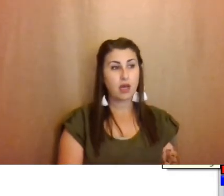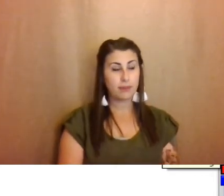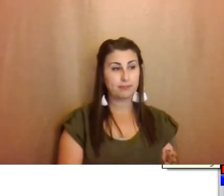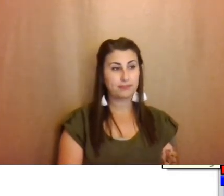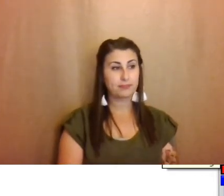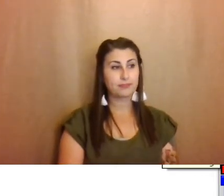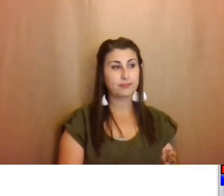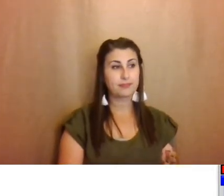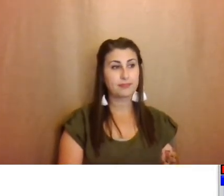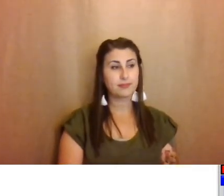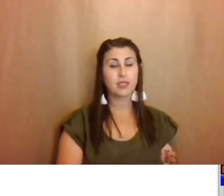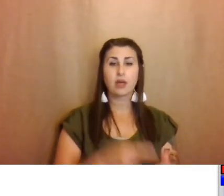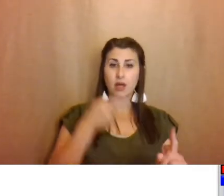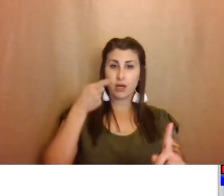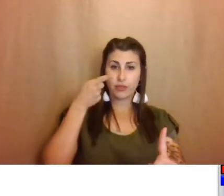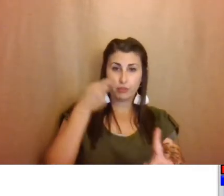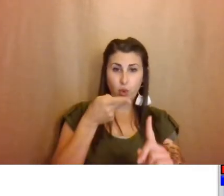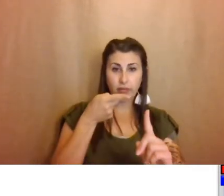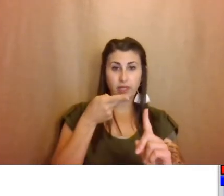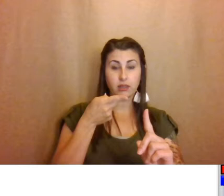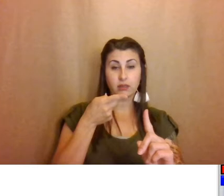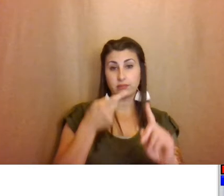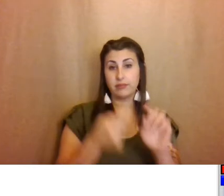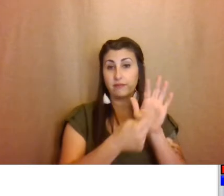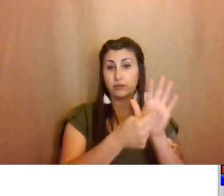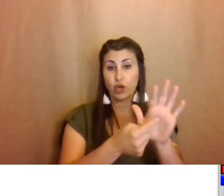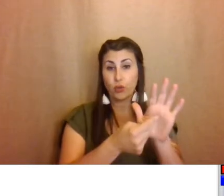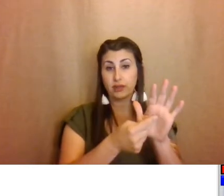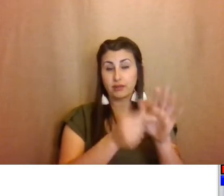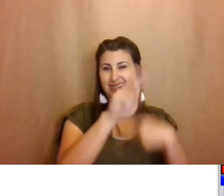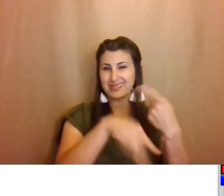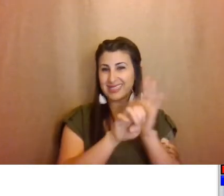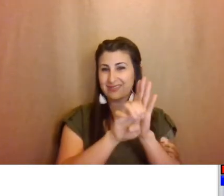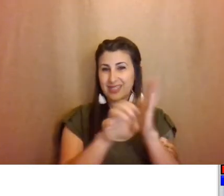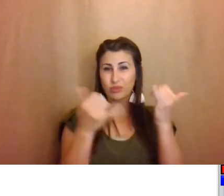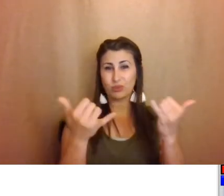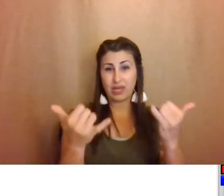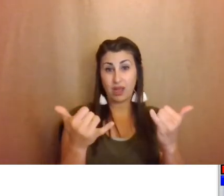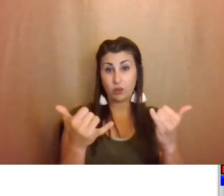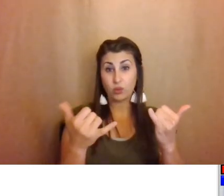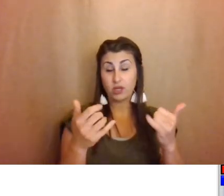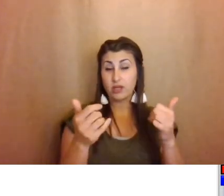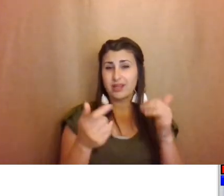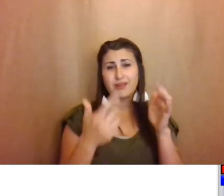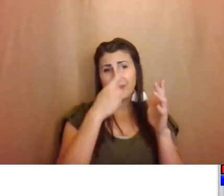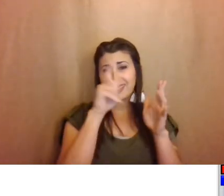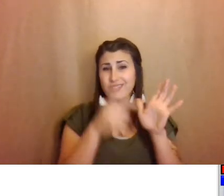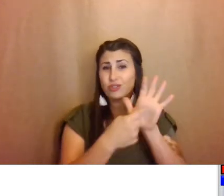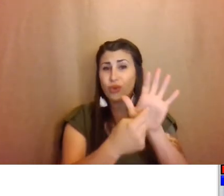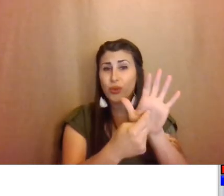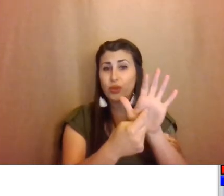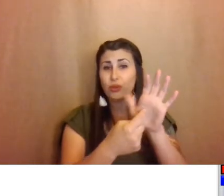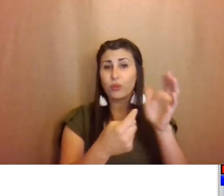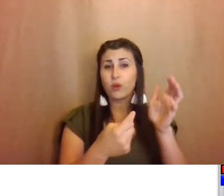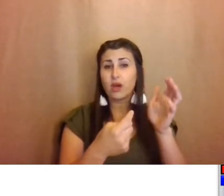that it has to be proportional, meaning that it has to be the same scale factor all